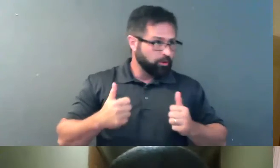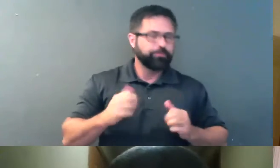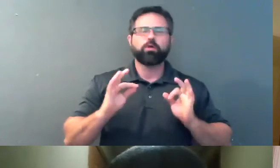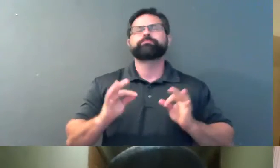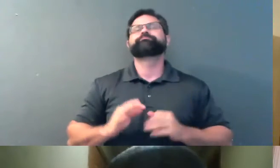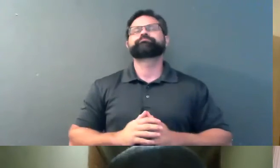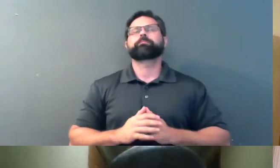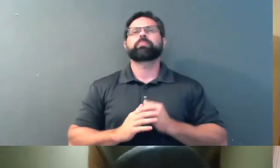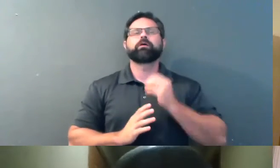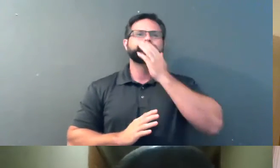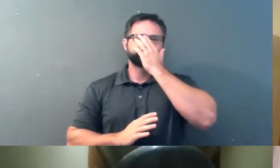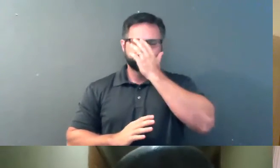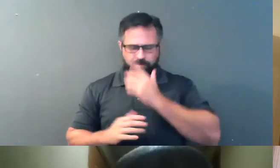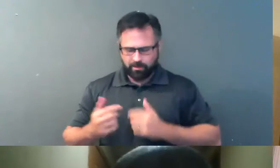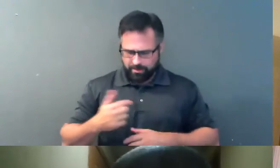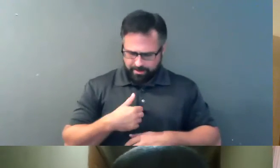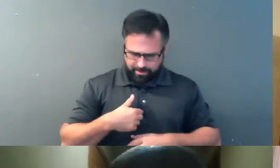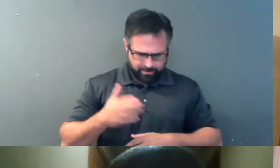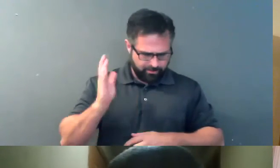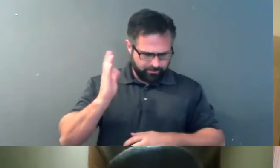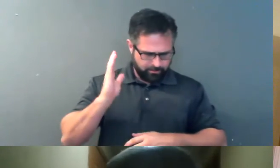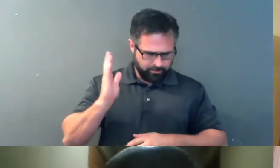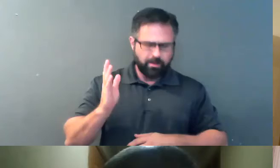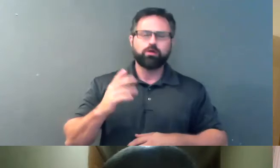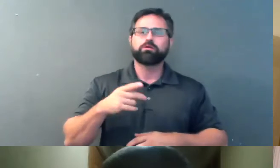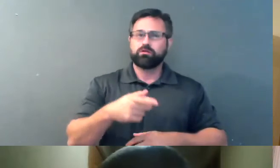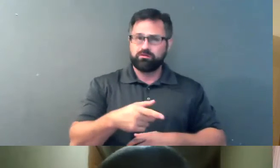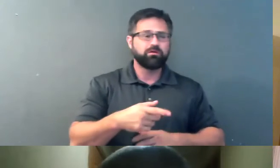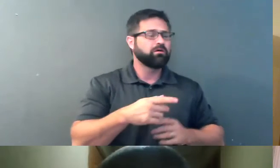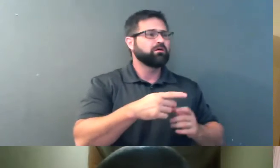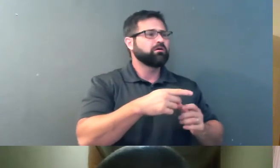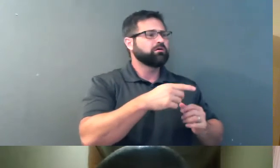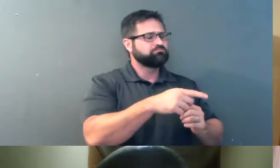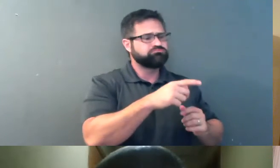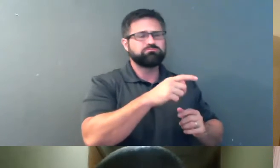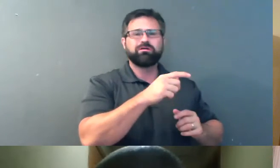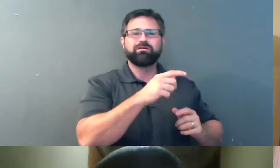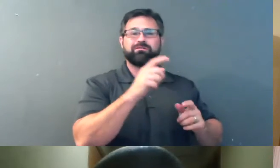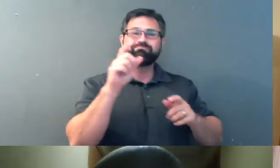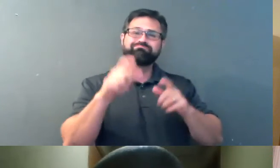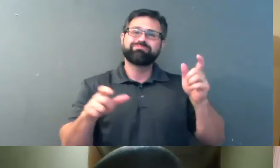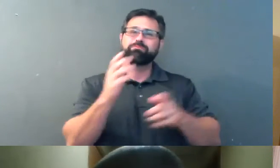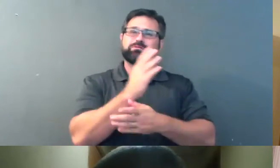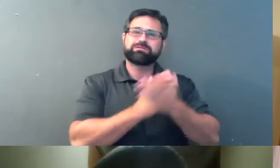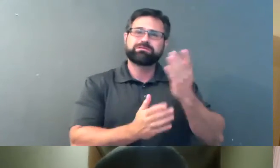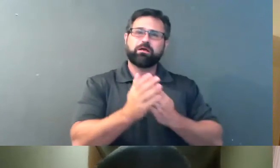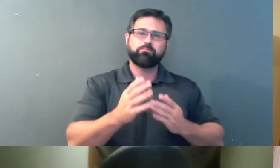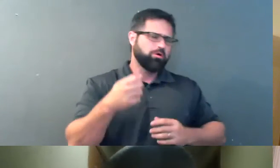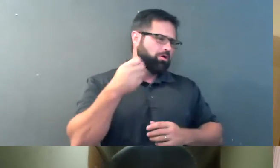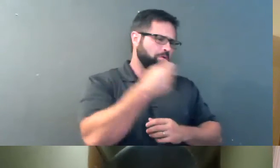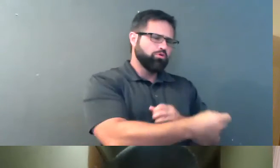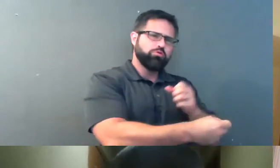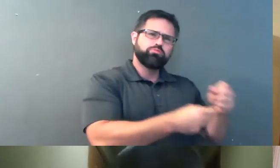about the deinstitutionalization process, which we have begun in the